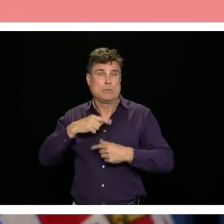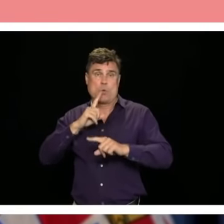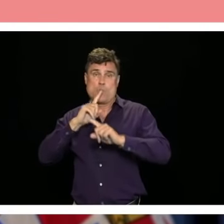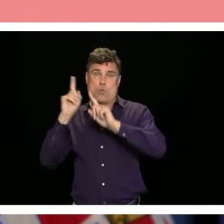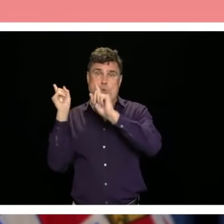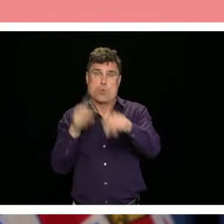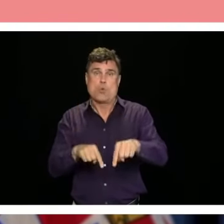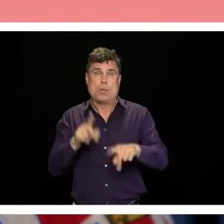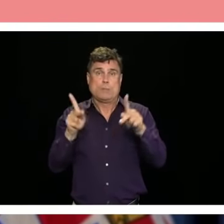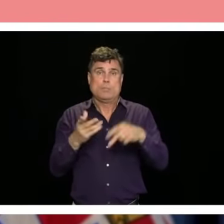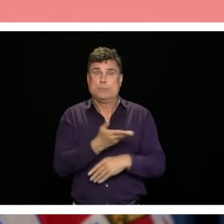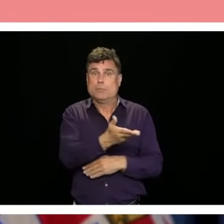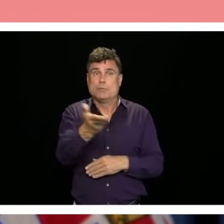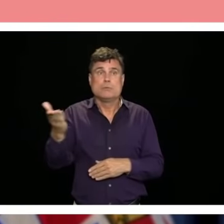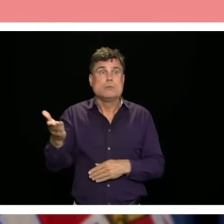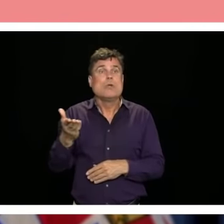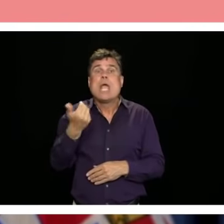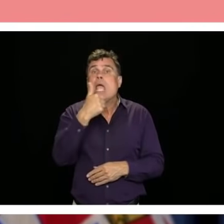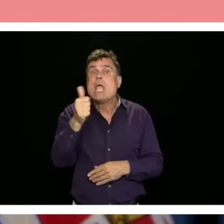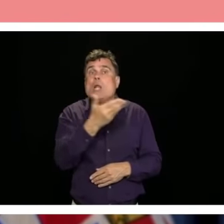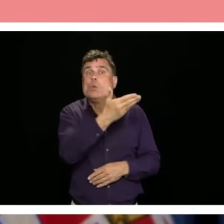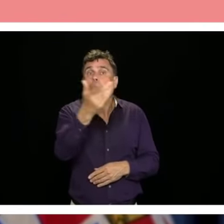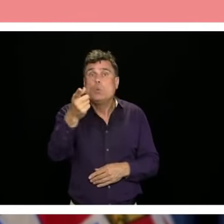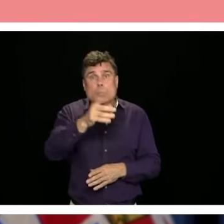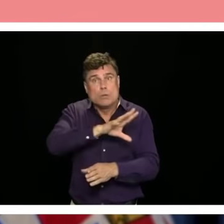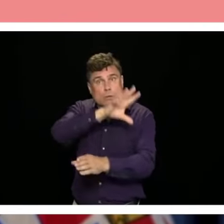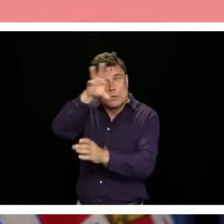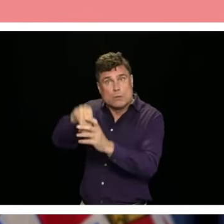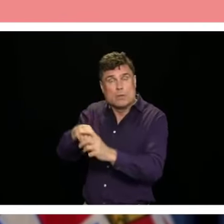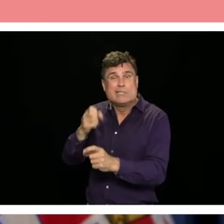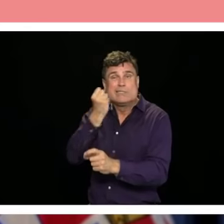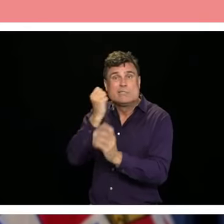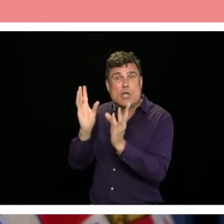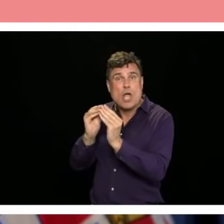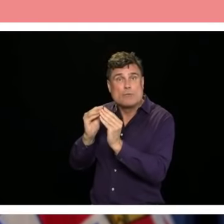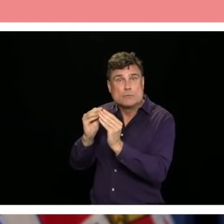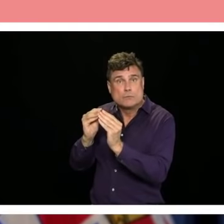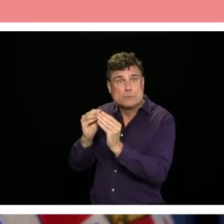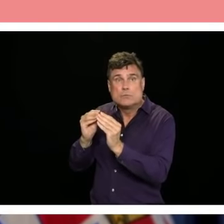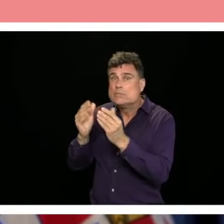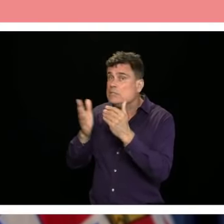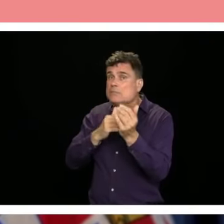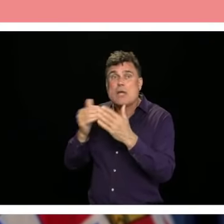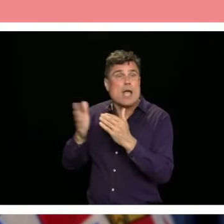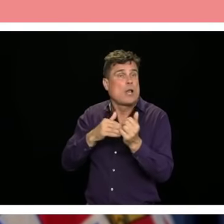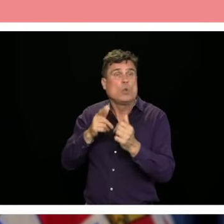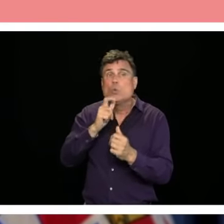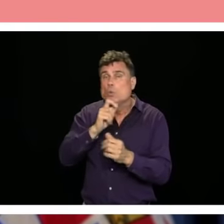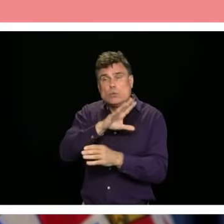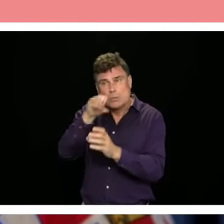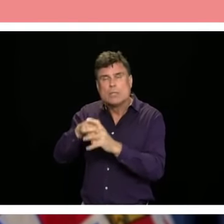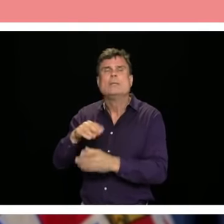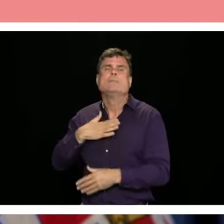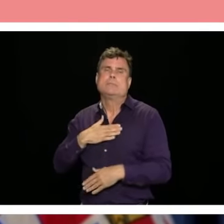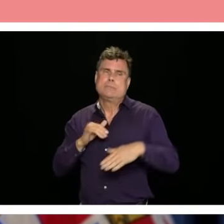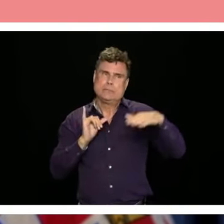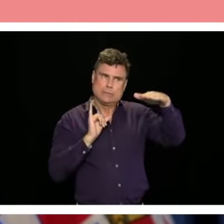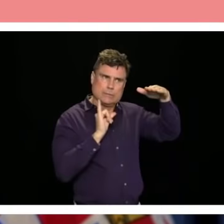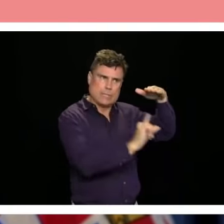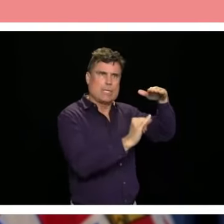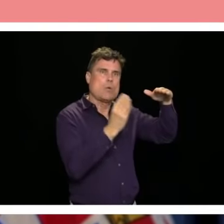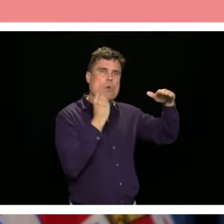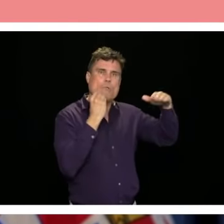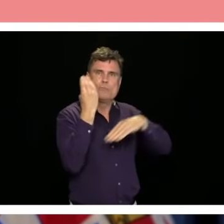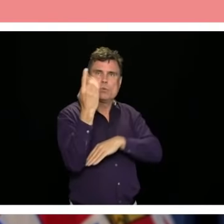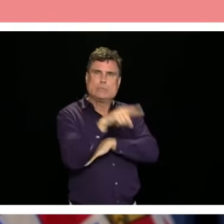in the timing of it along with everything else. So would we have still had the transmission that we had?